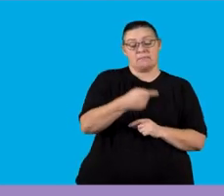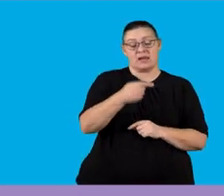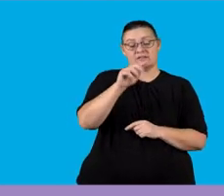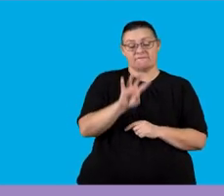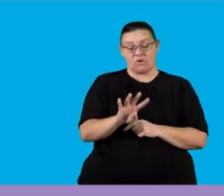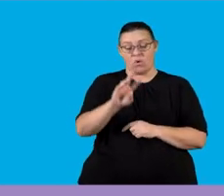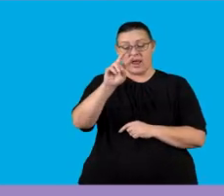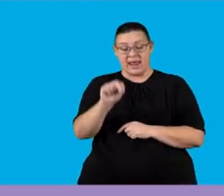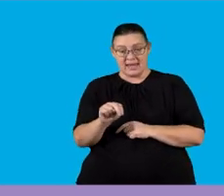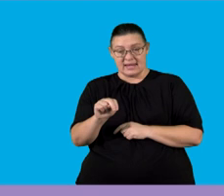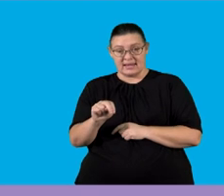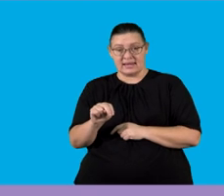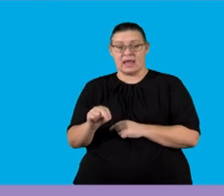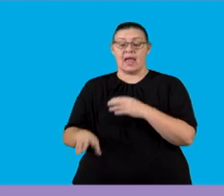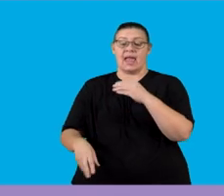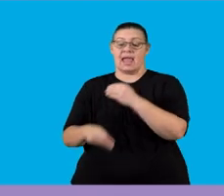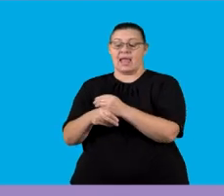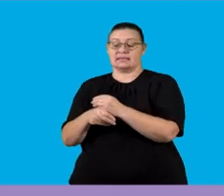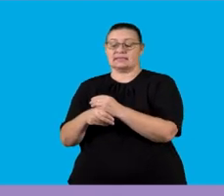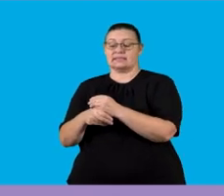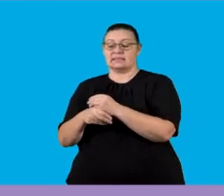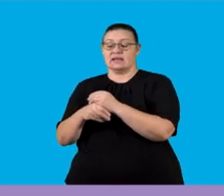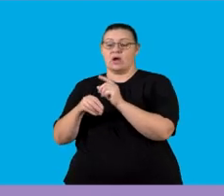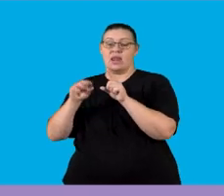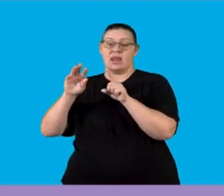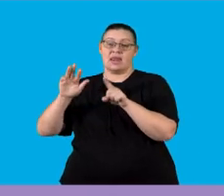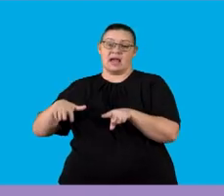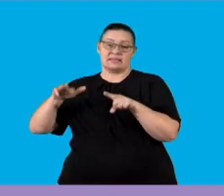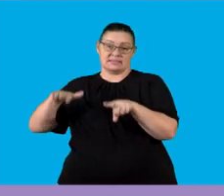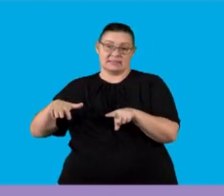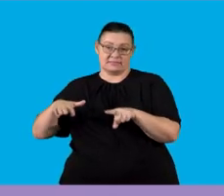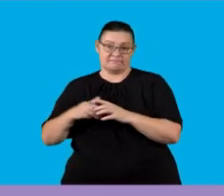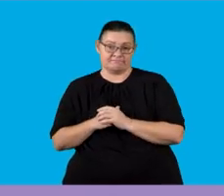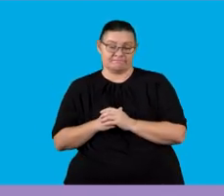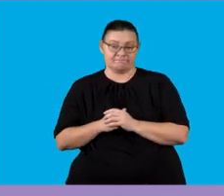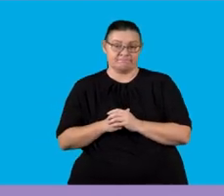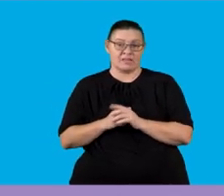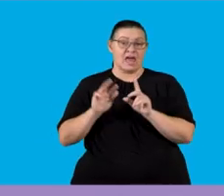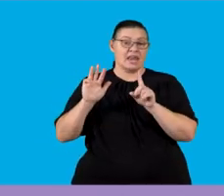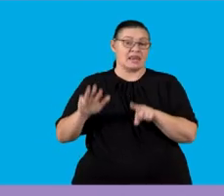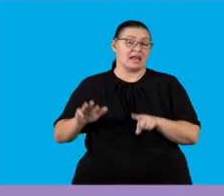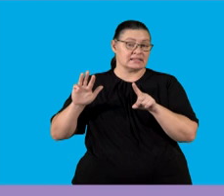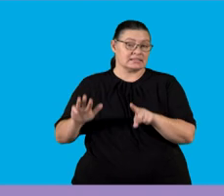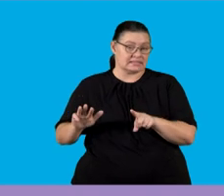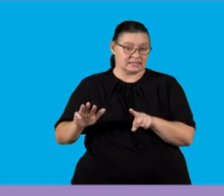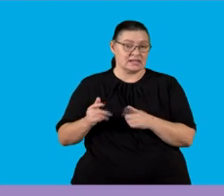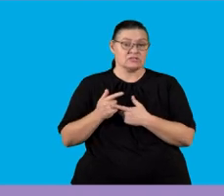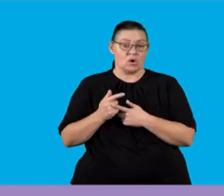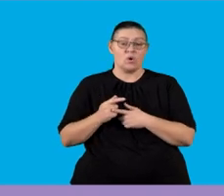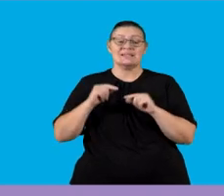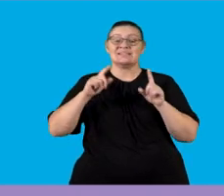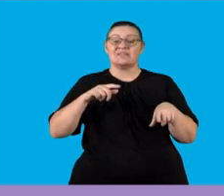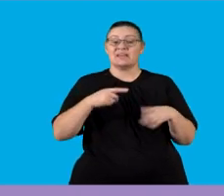17th term? So our rule is negative 4 multiplied by our term number, and we